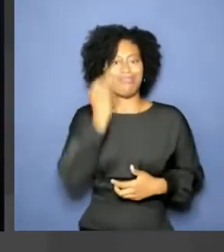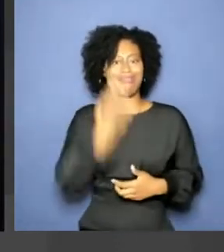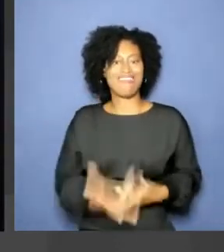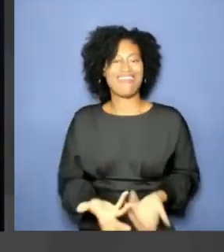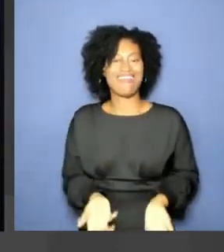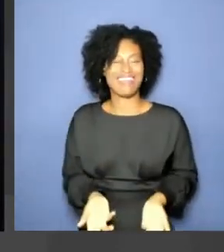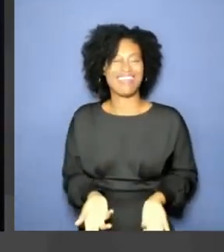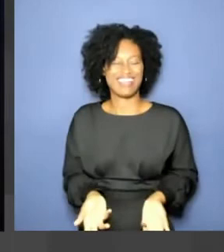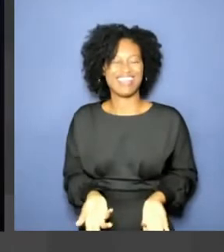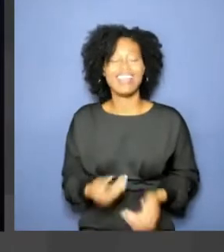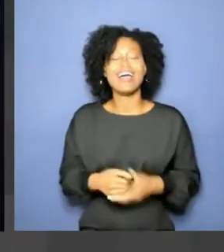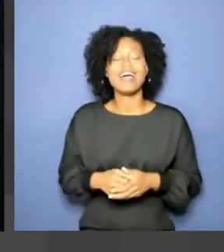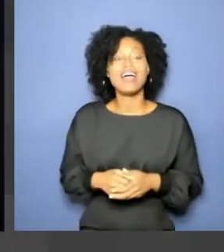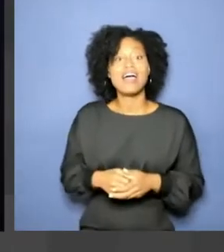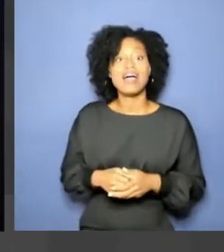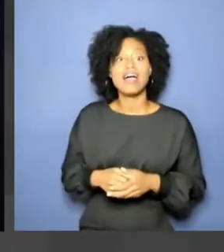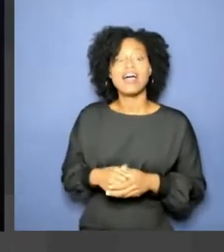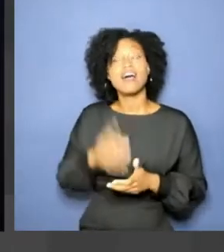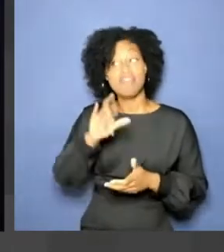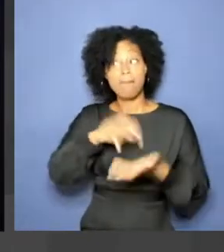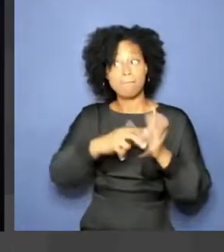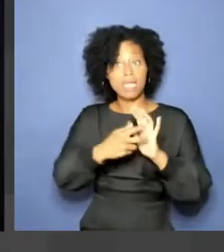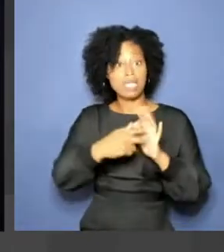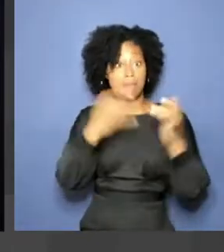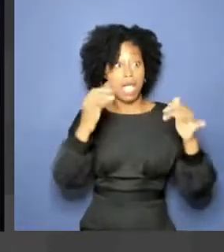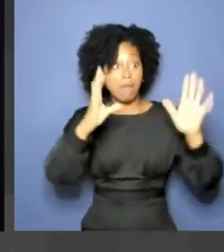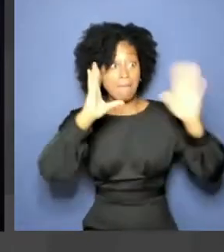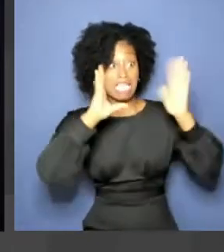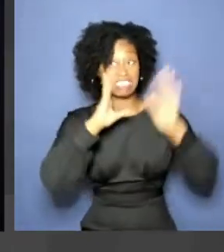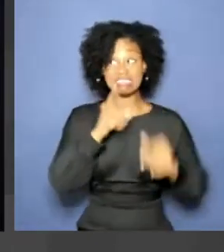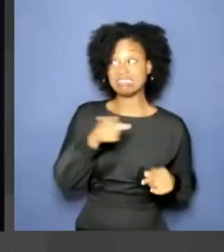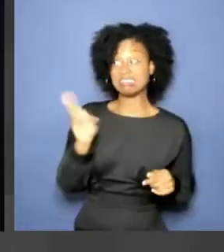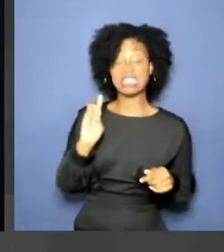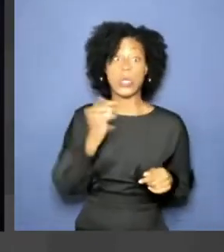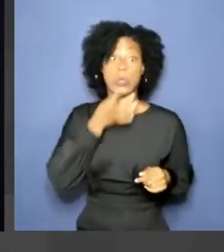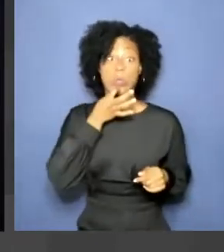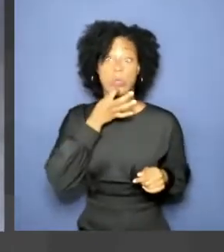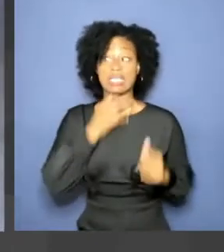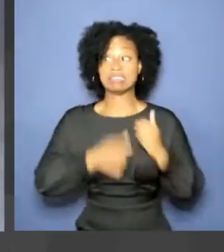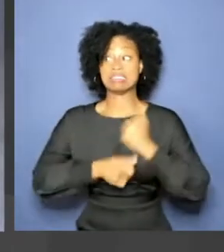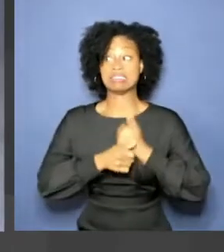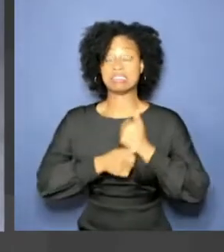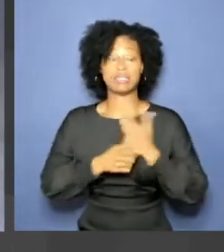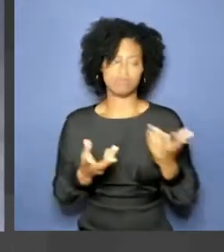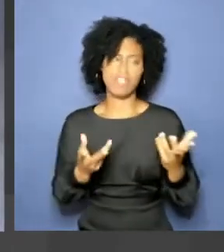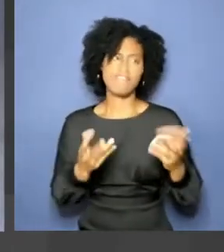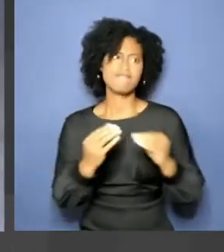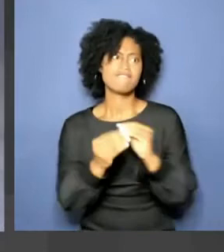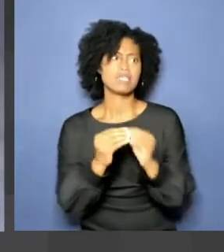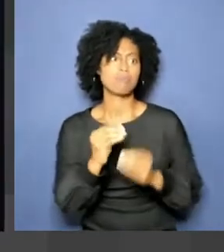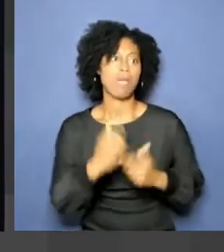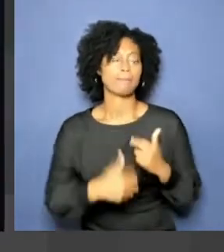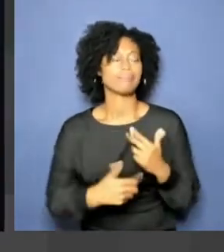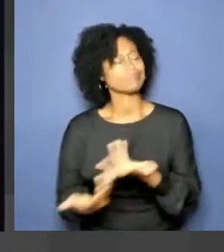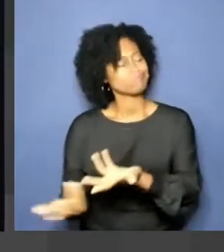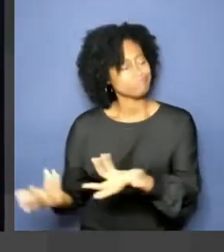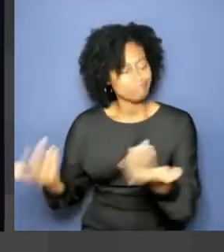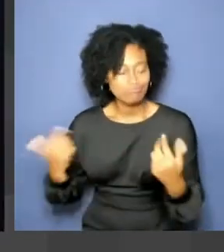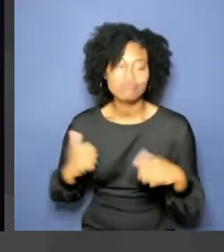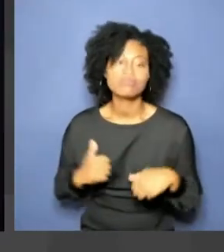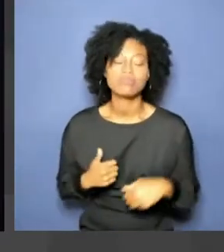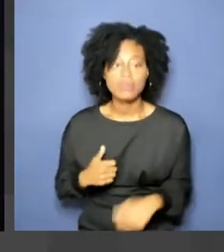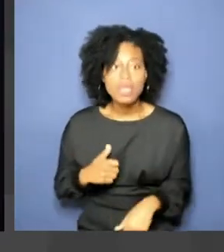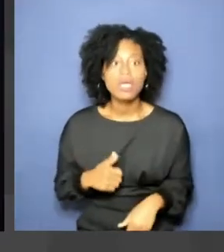And that is to bring that player's attention so that the problem can be fixed. Okay. And we